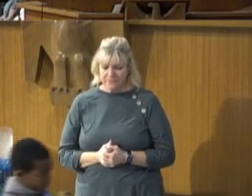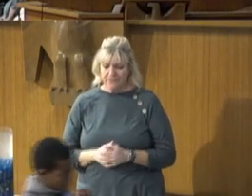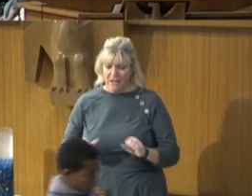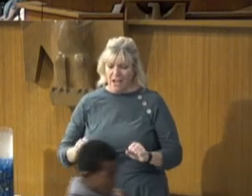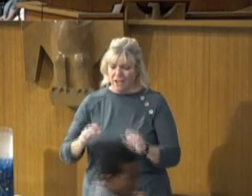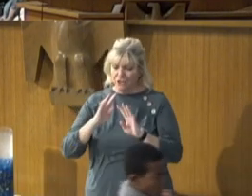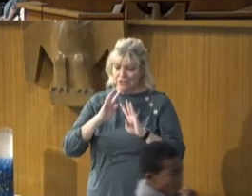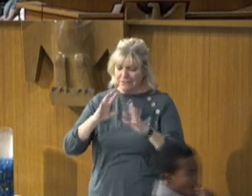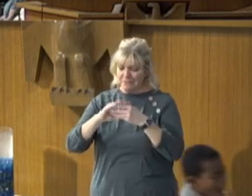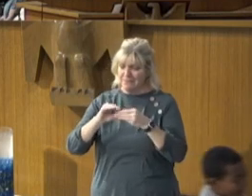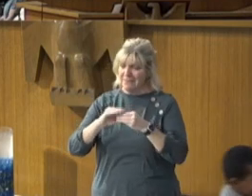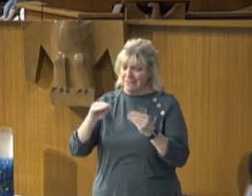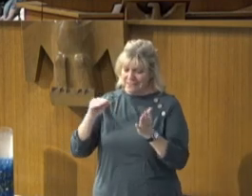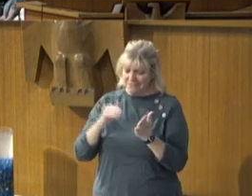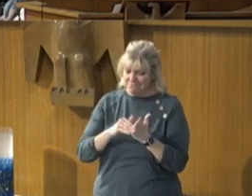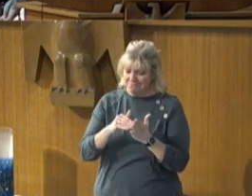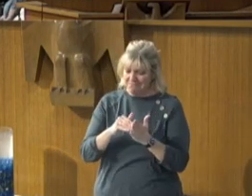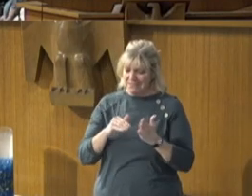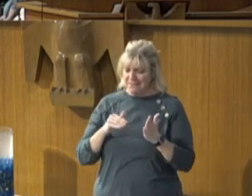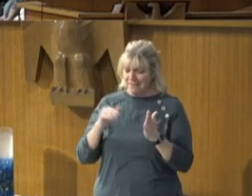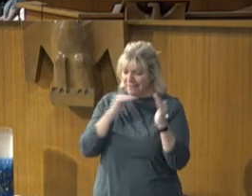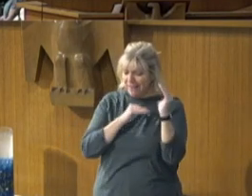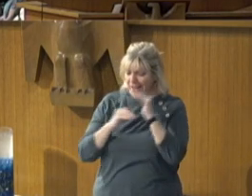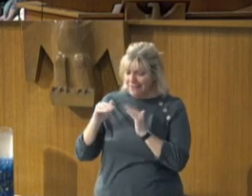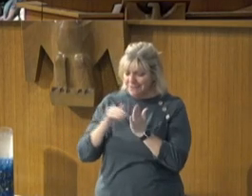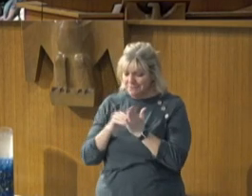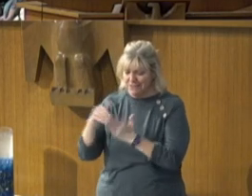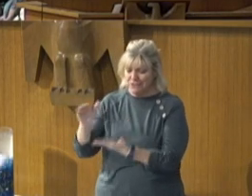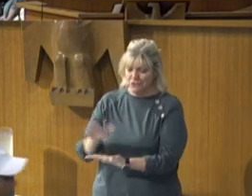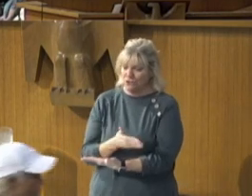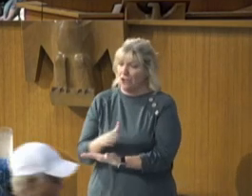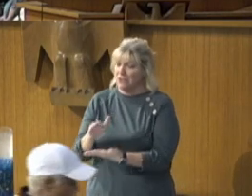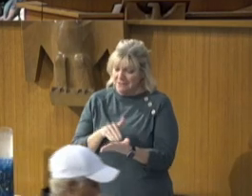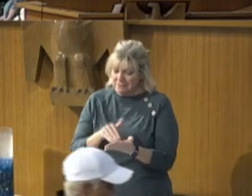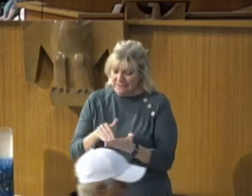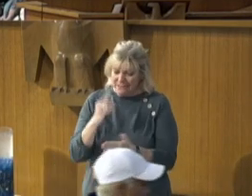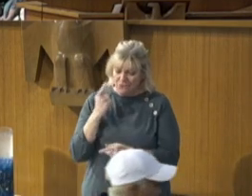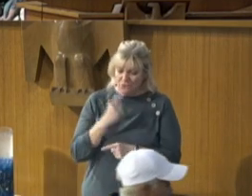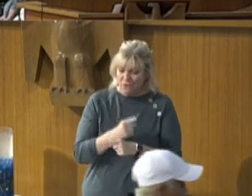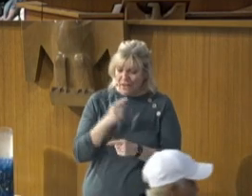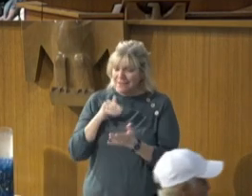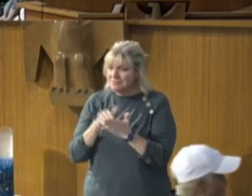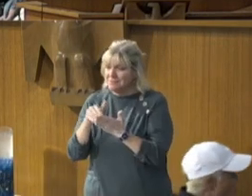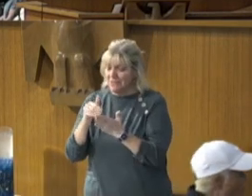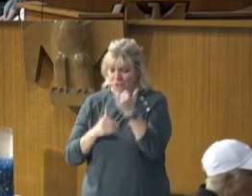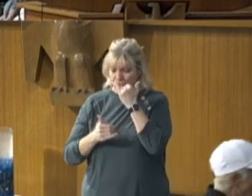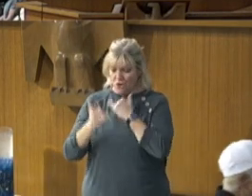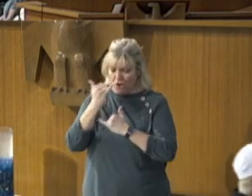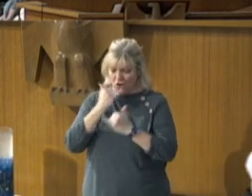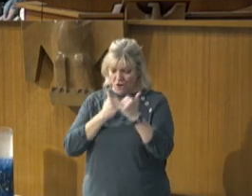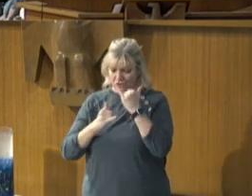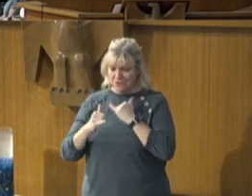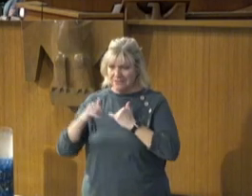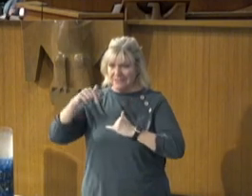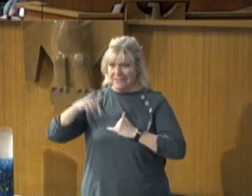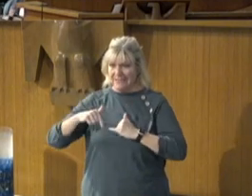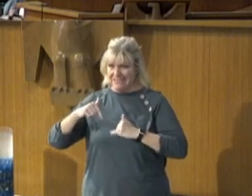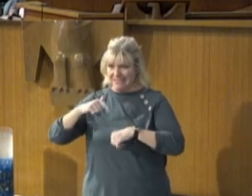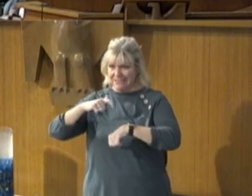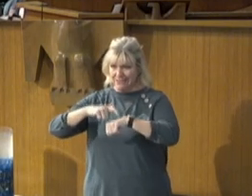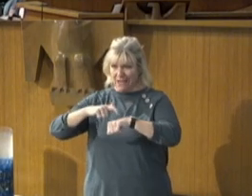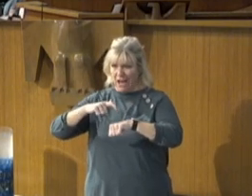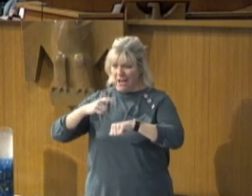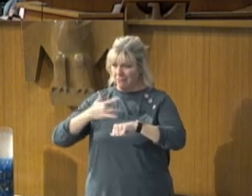I could speak a million lies, a million songs, a million rights, a million wrongs in this balance of